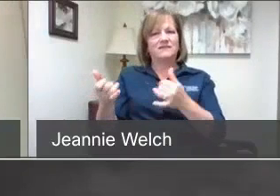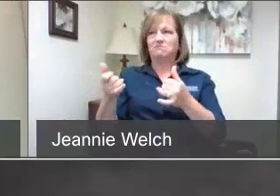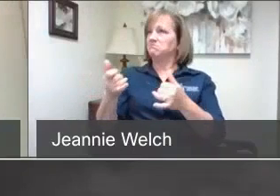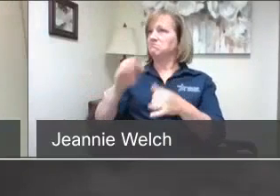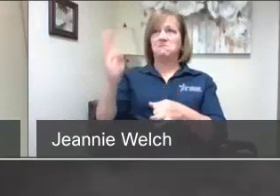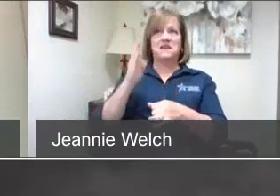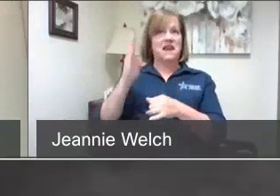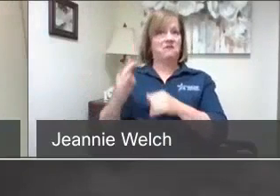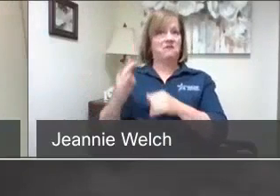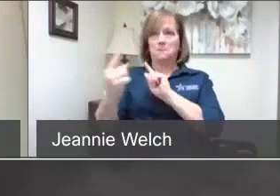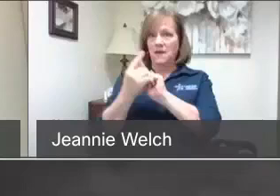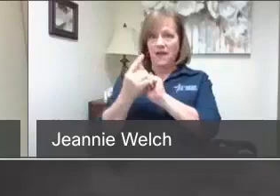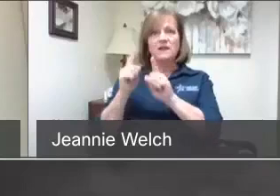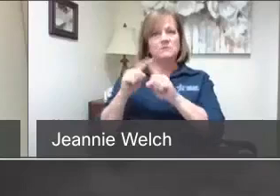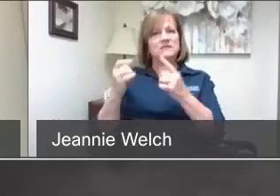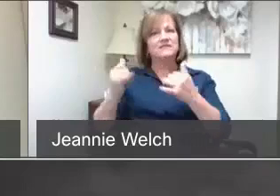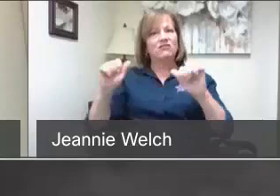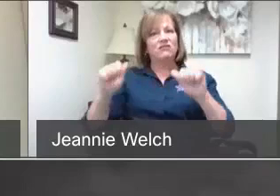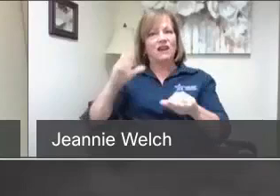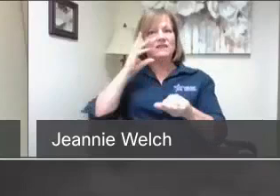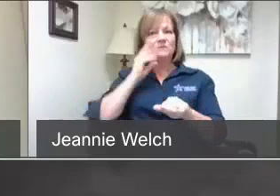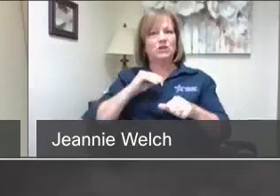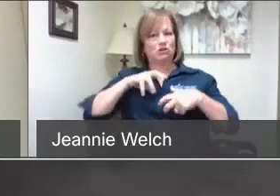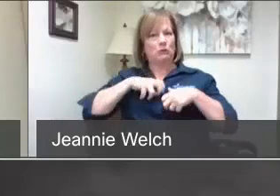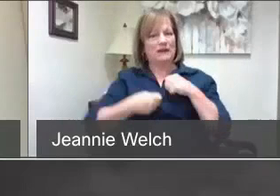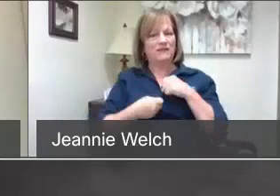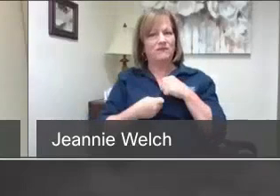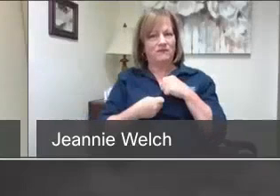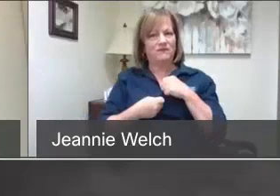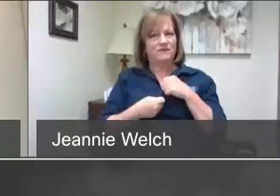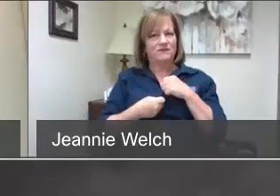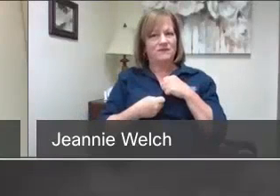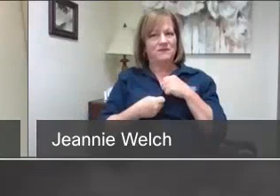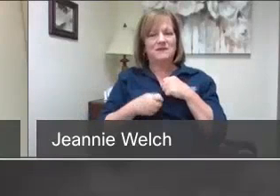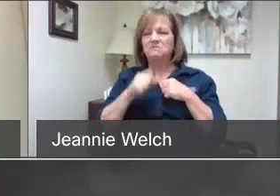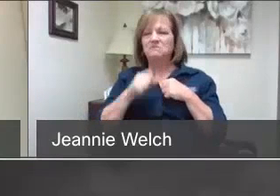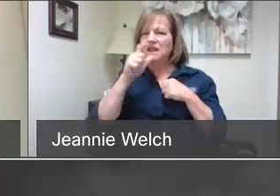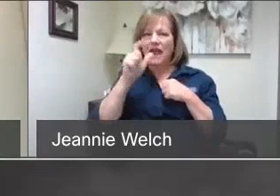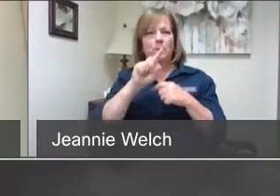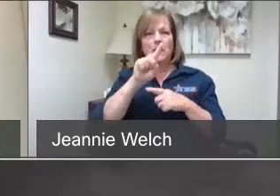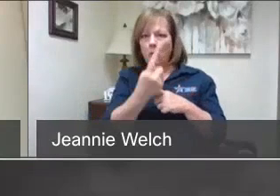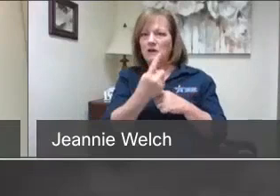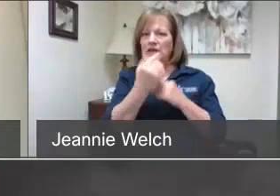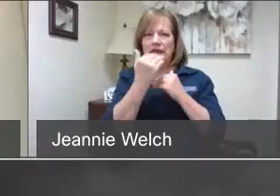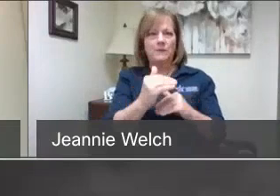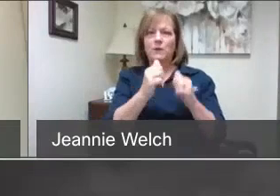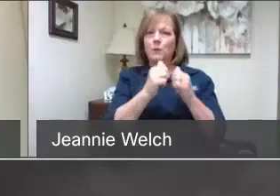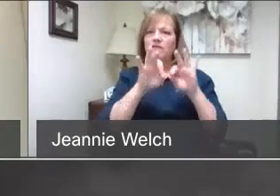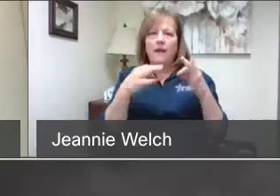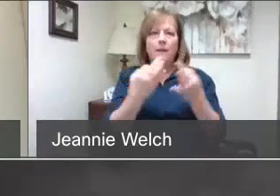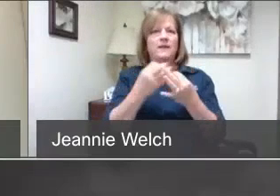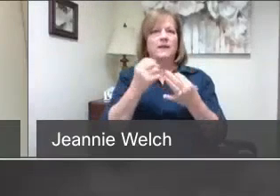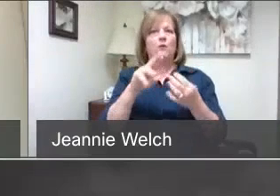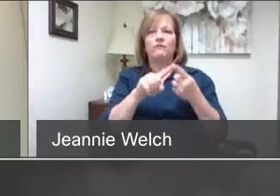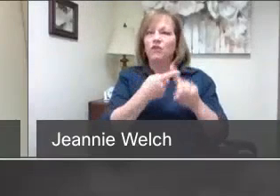met. Sometimes it doesn't have to be someone you've met physically in order for us to grieve over